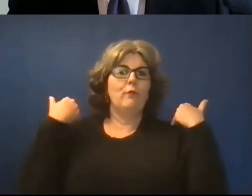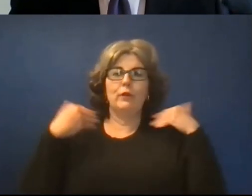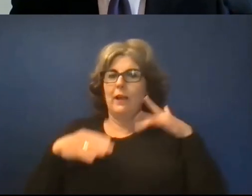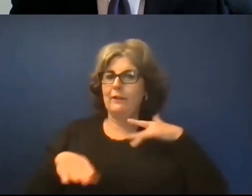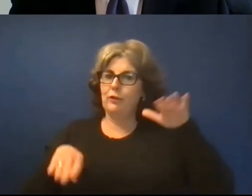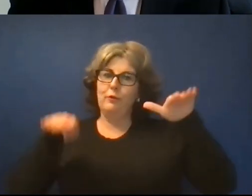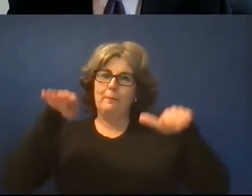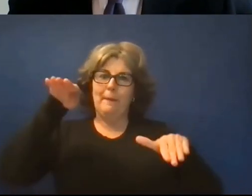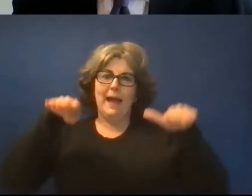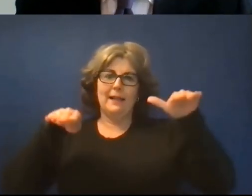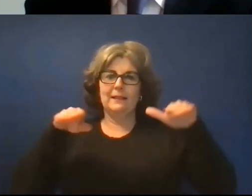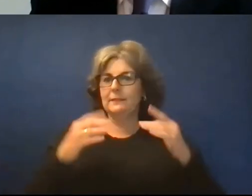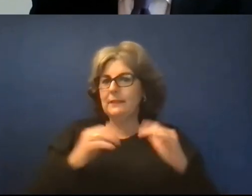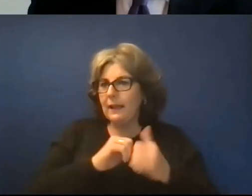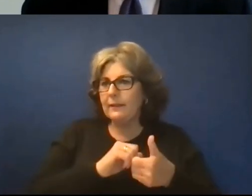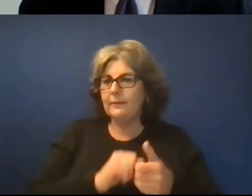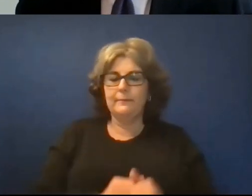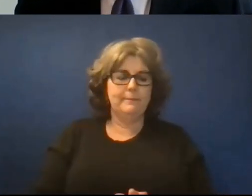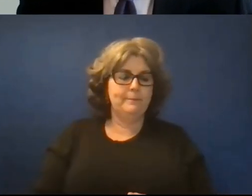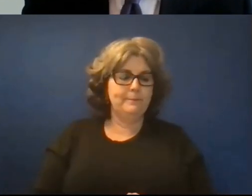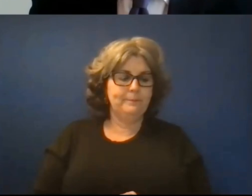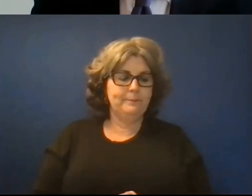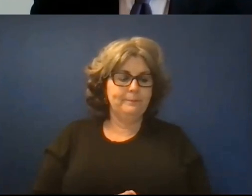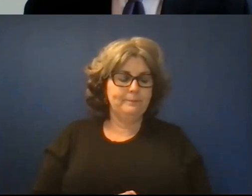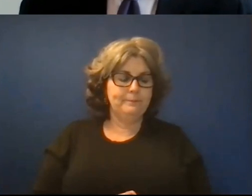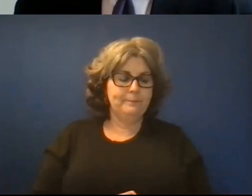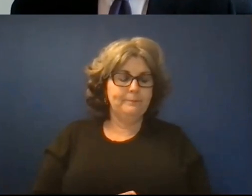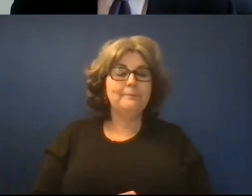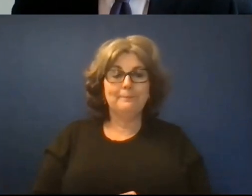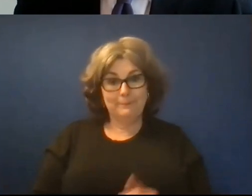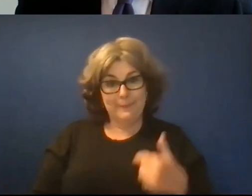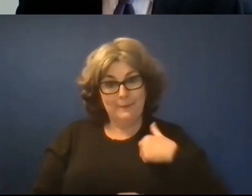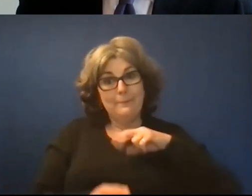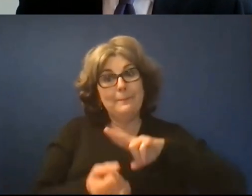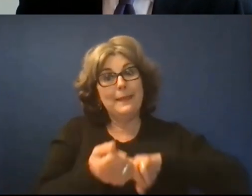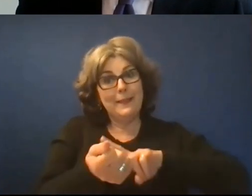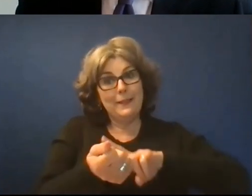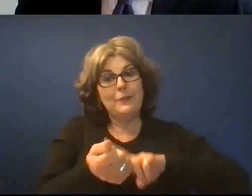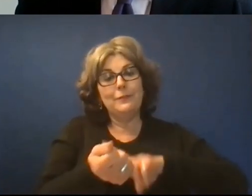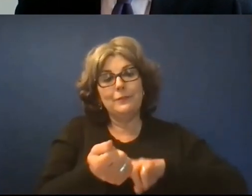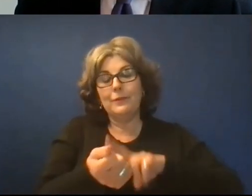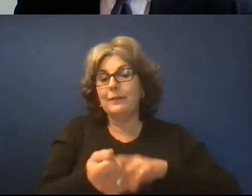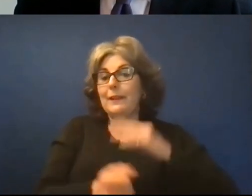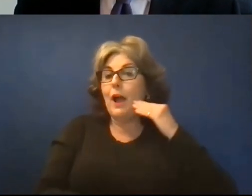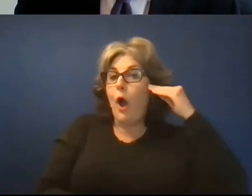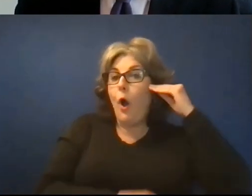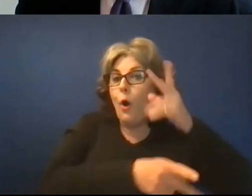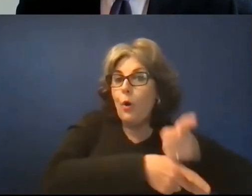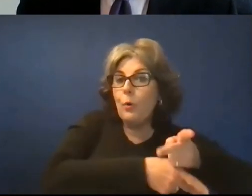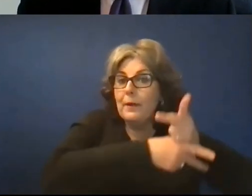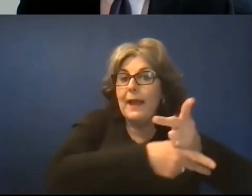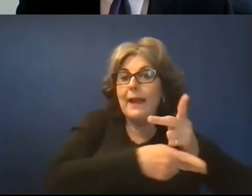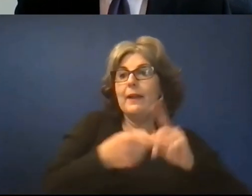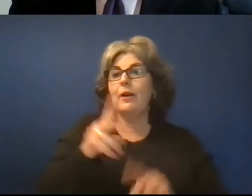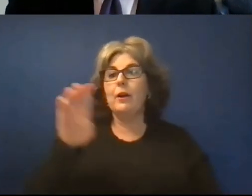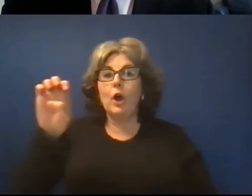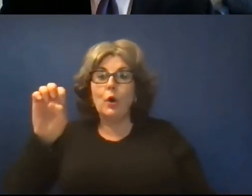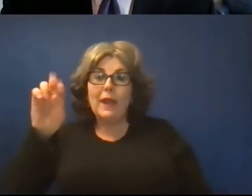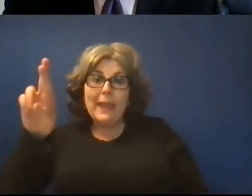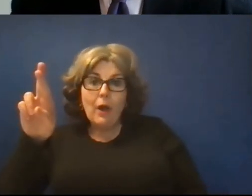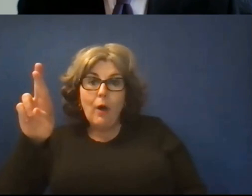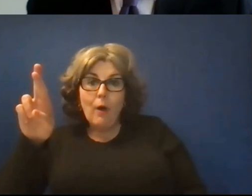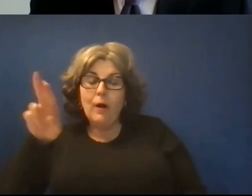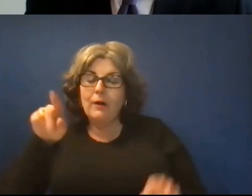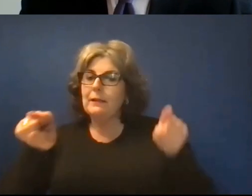do you manage it all? Yes, being a nurse, whether it's home care or in the ER with Ms. Hillary,